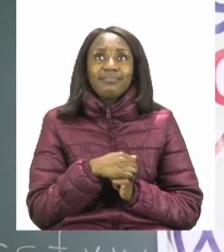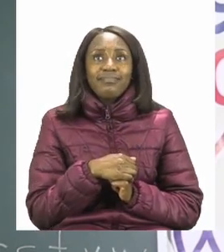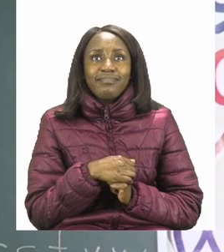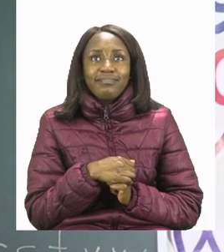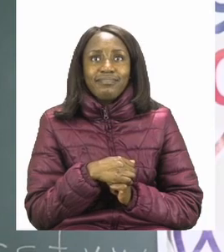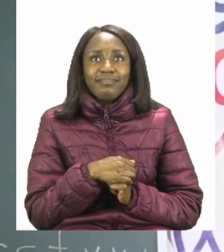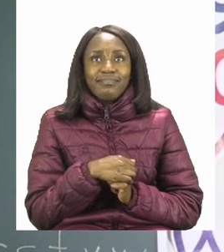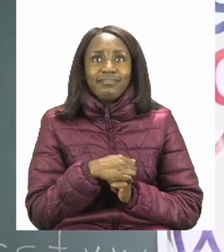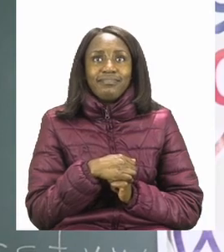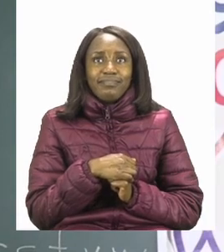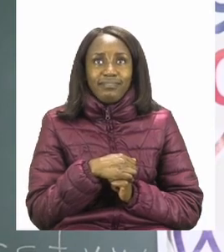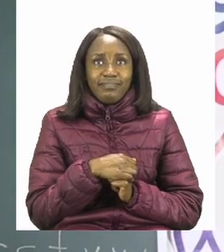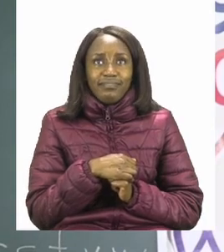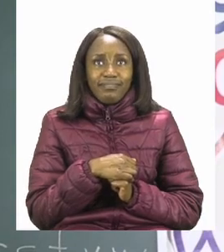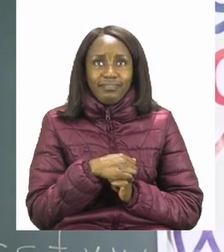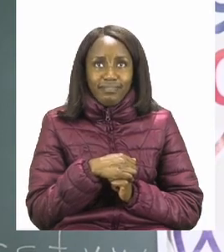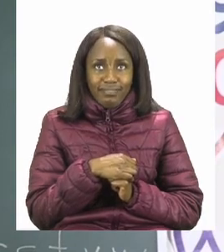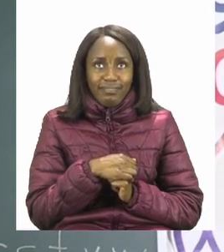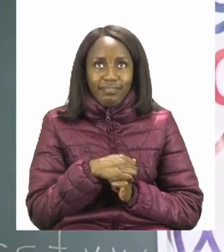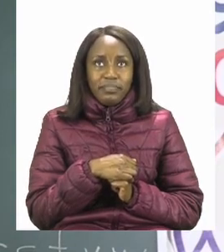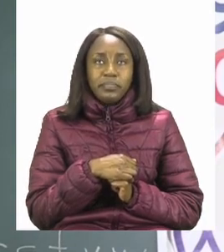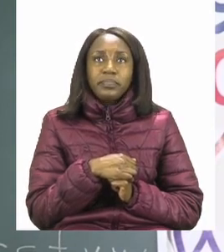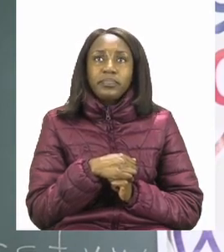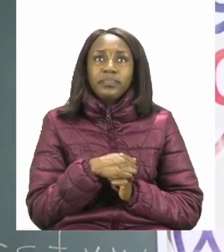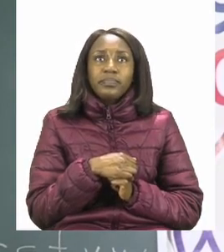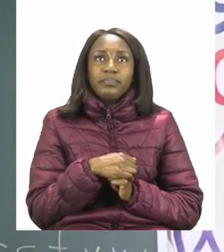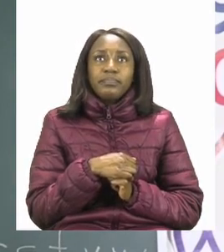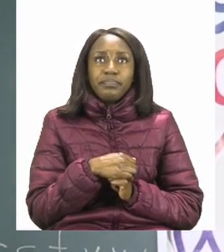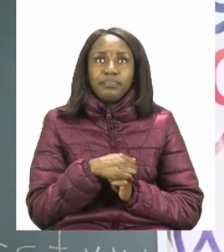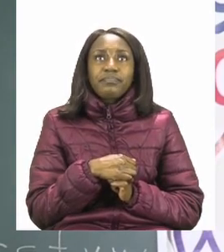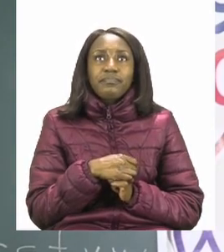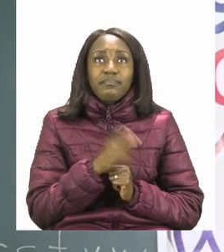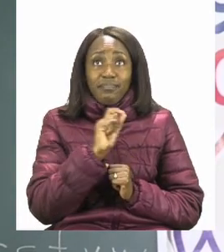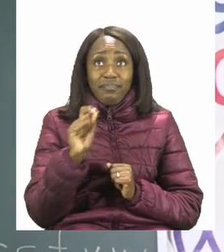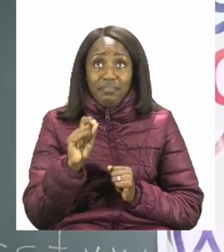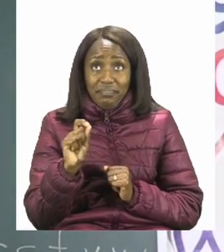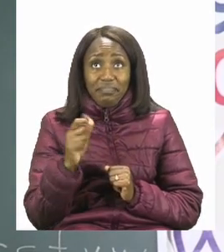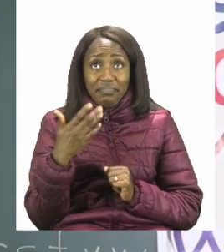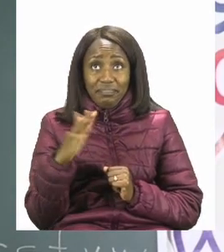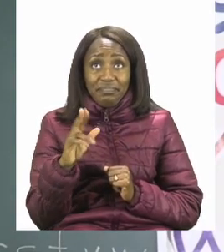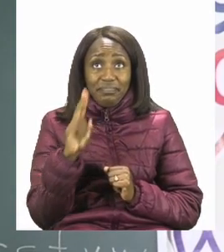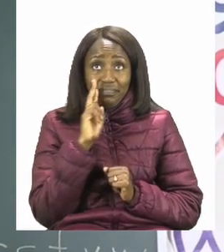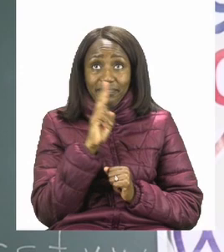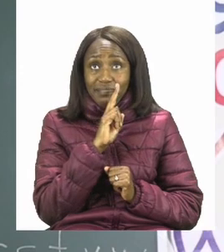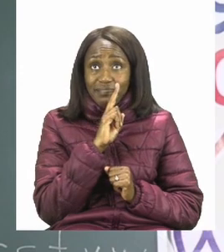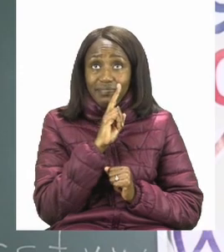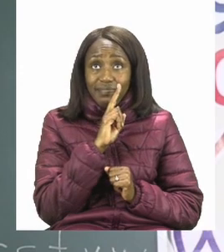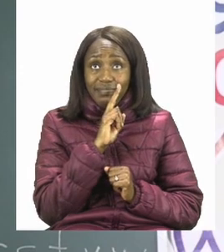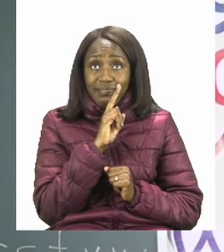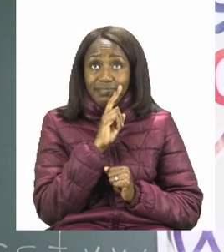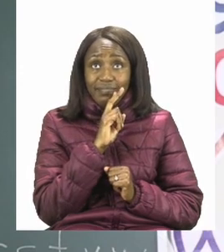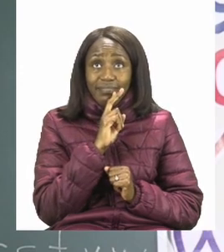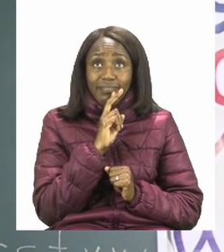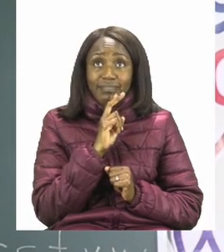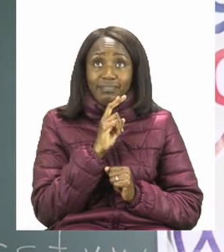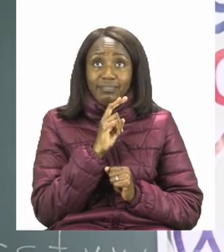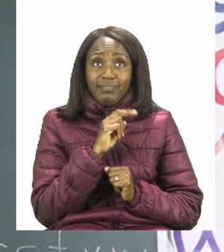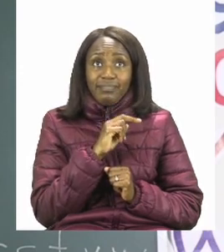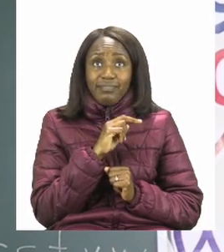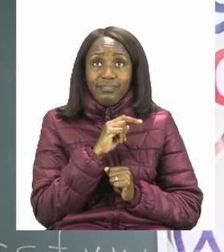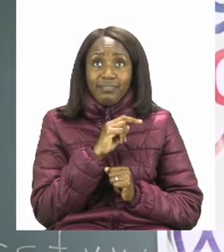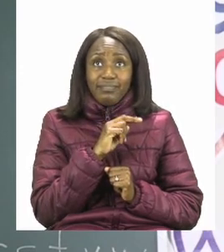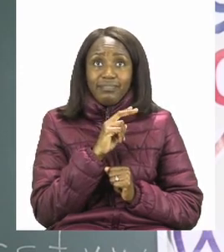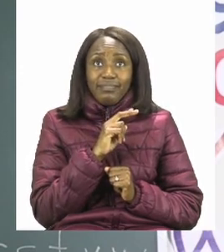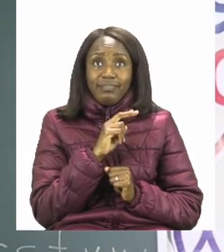That's the first part. So we have filled in our verb, but our sentence is still not complete.